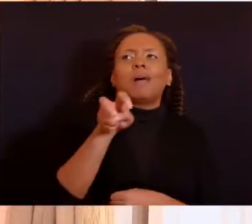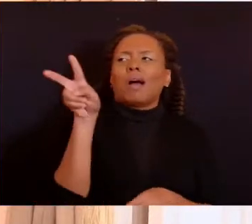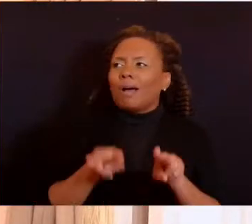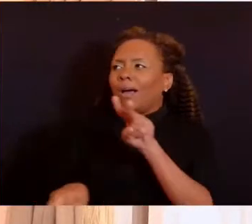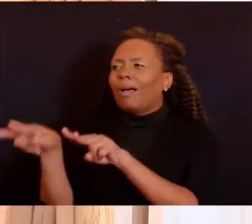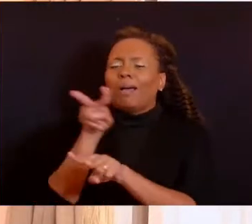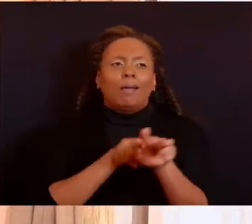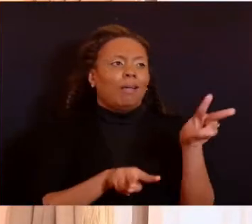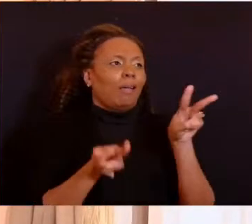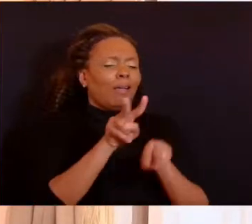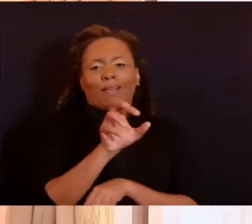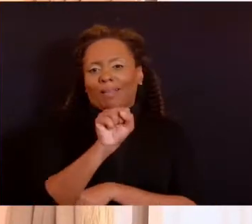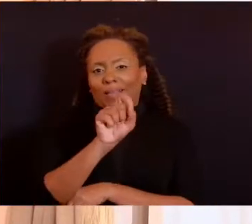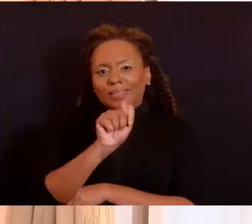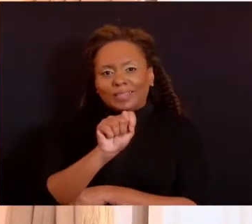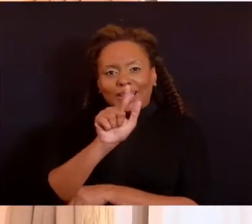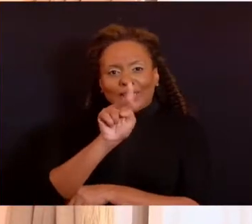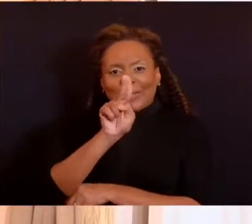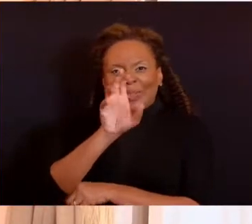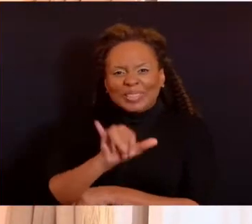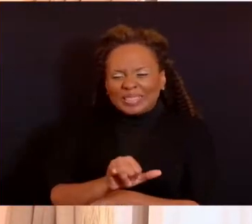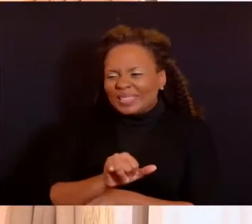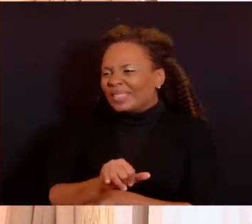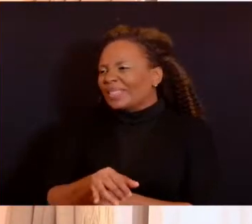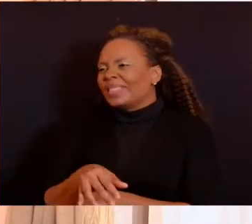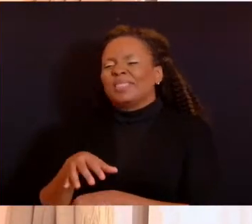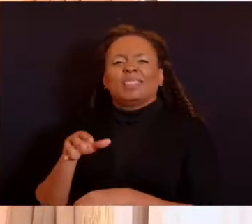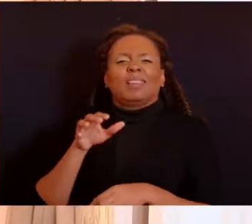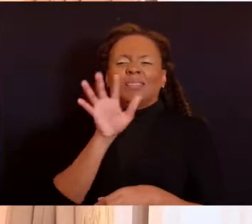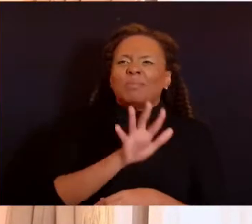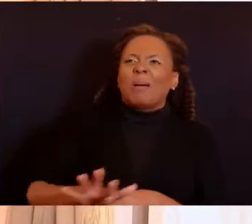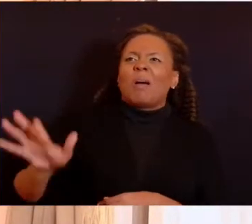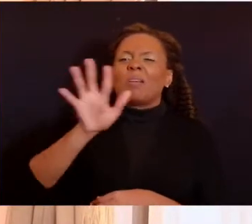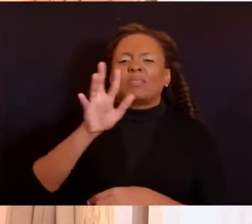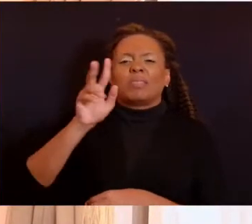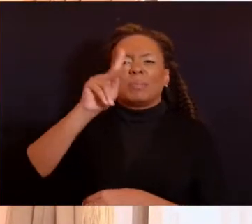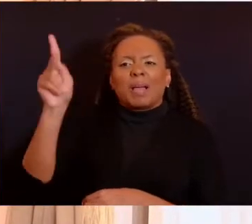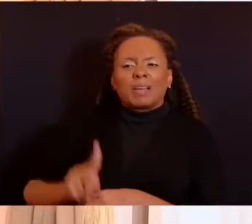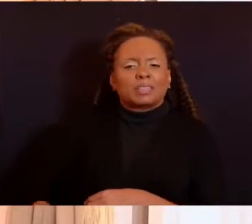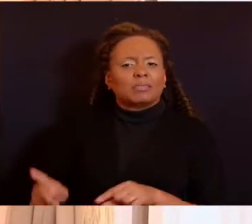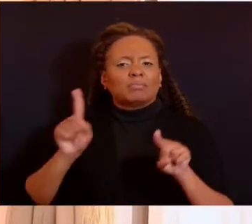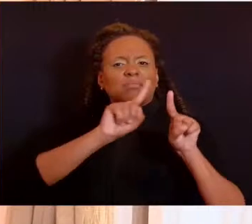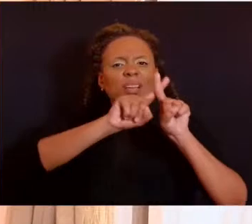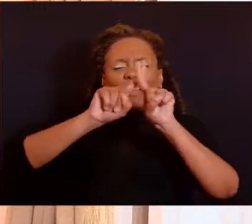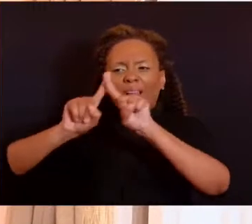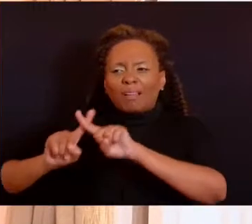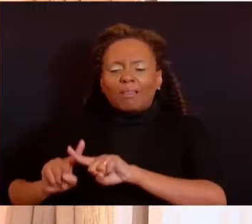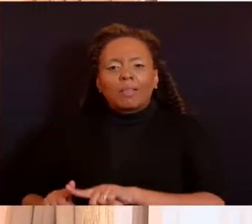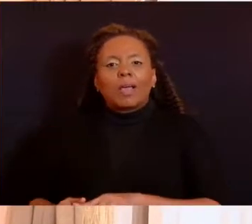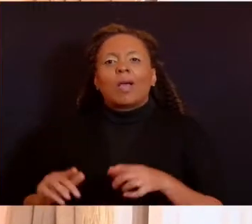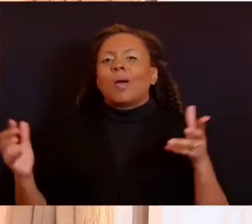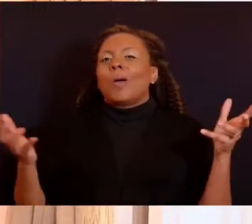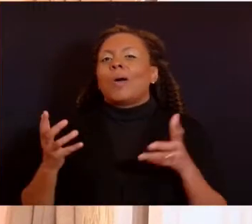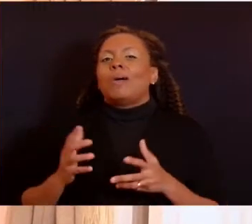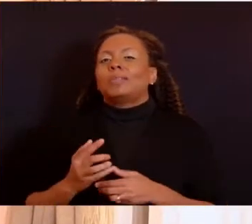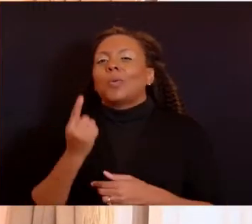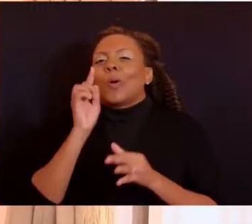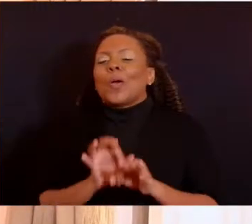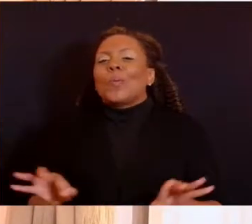to St. Peter to St. Joseph to St. Andrew to St. John to St. Philip today, the one common thread was